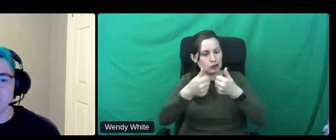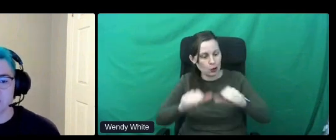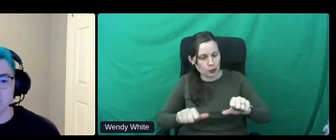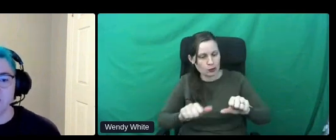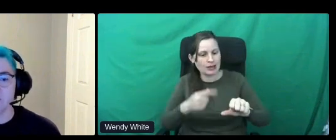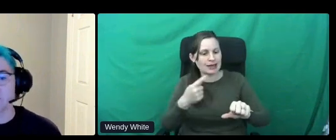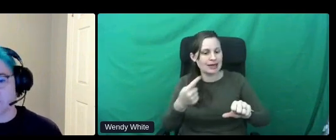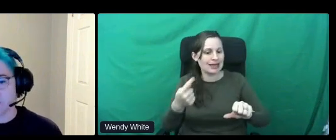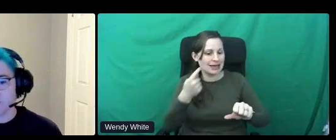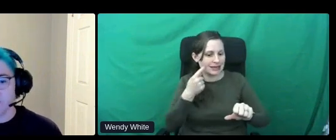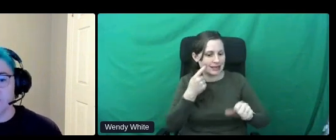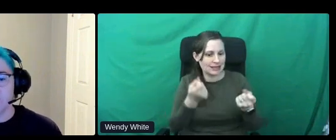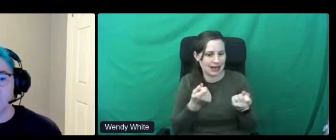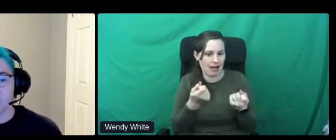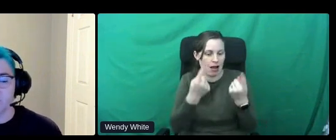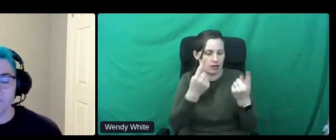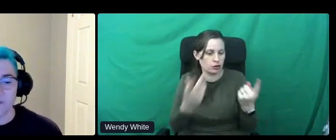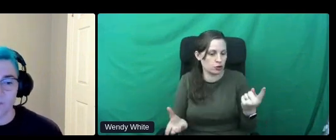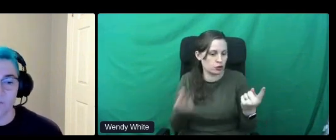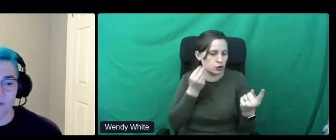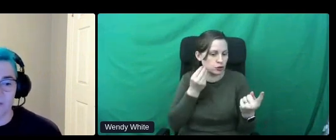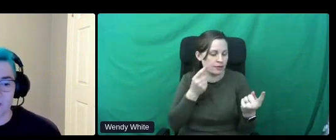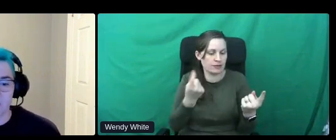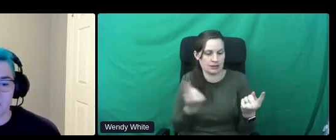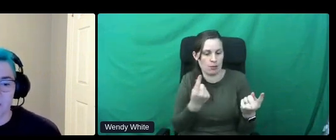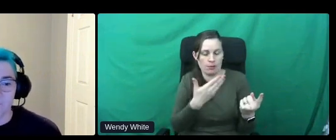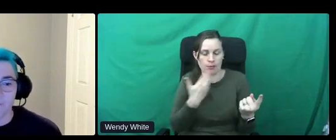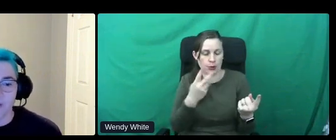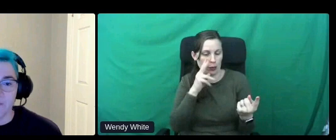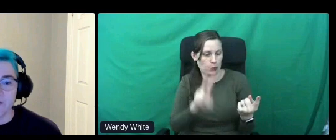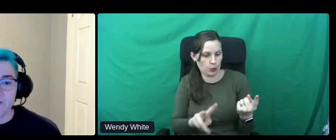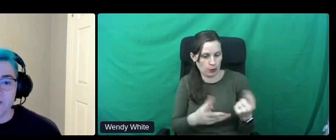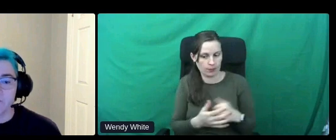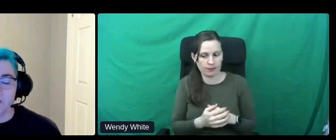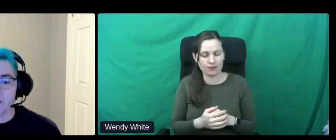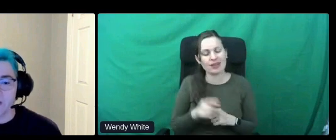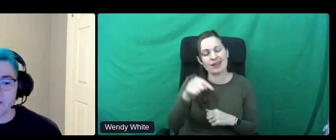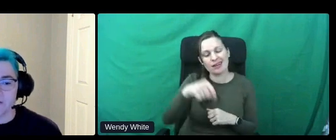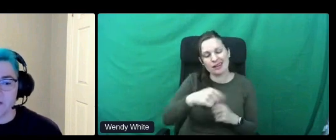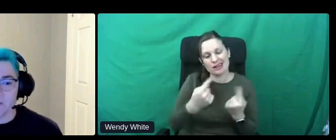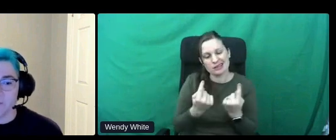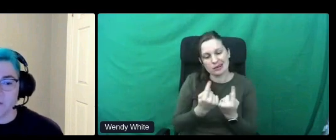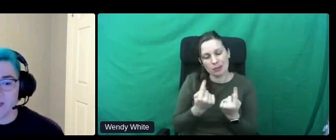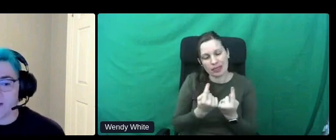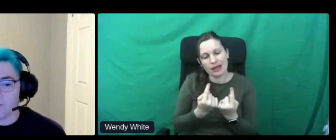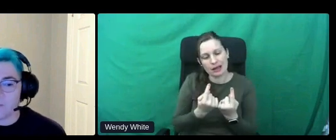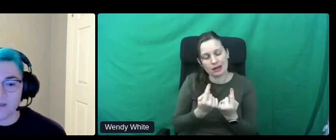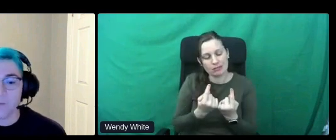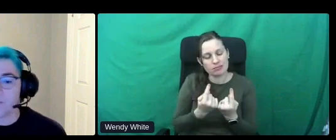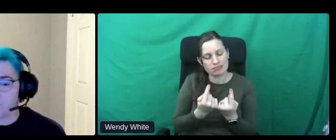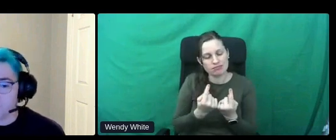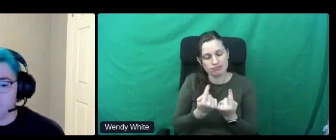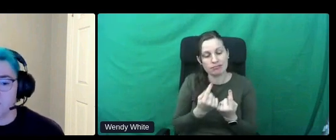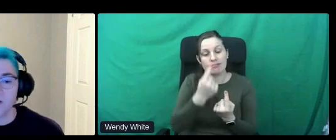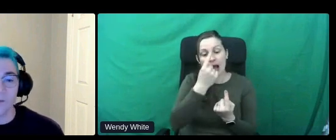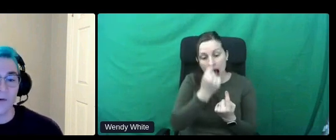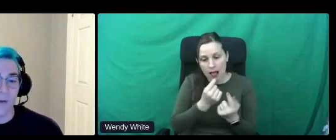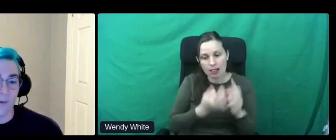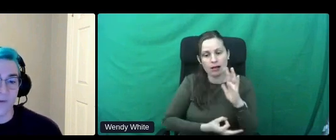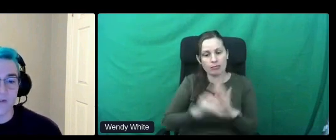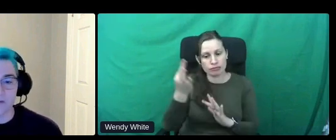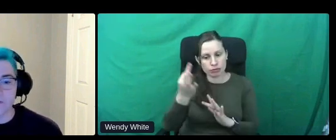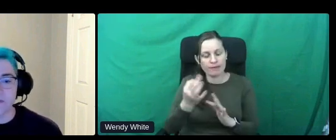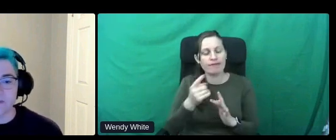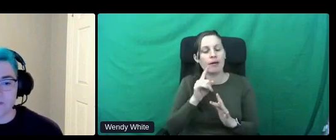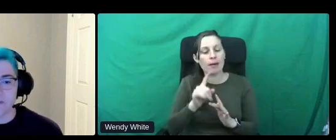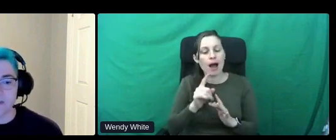be easily understood for someone without sight. Now, this is something that can be improved. There are